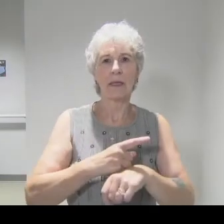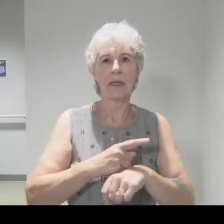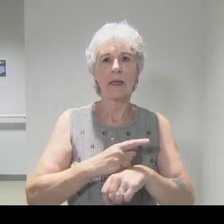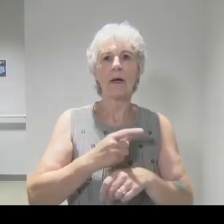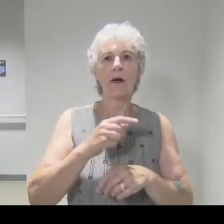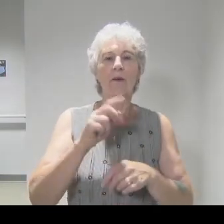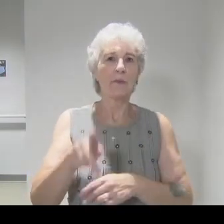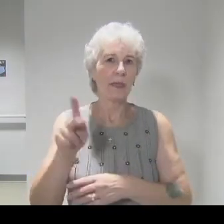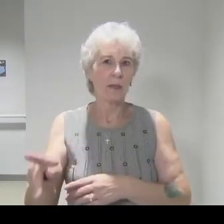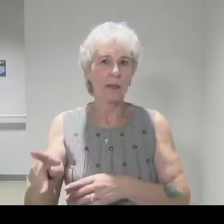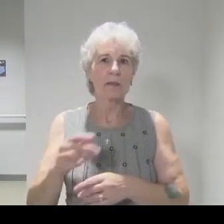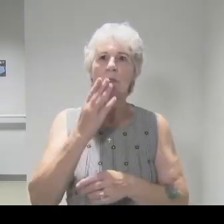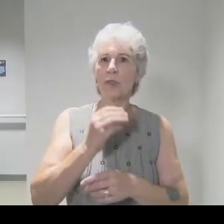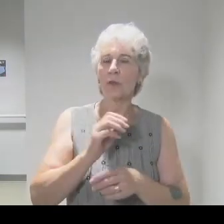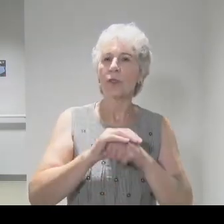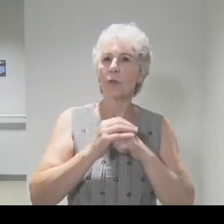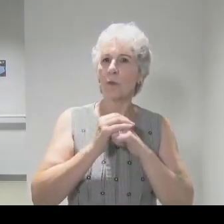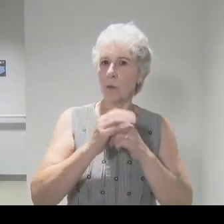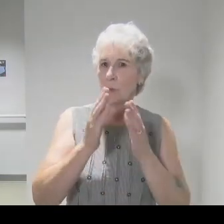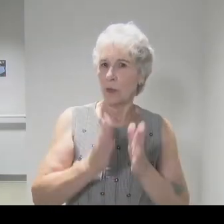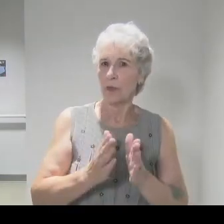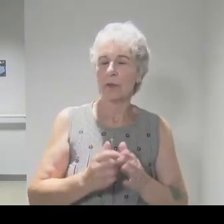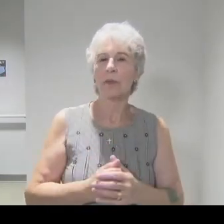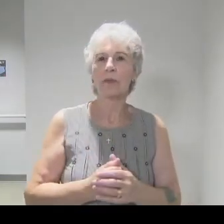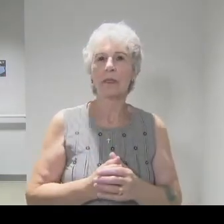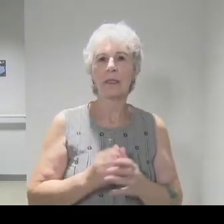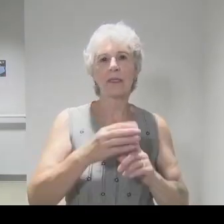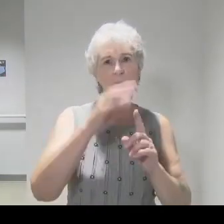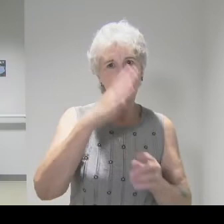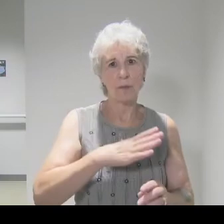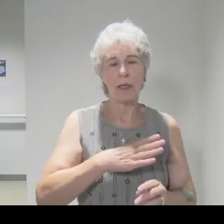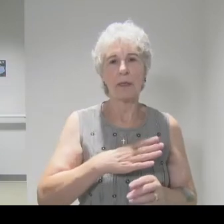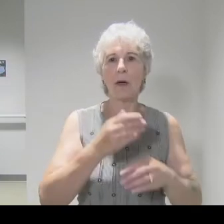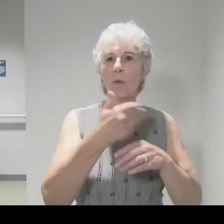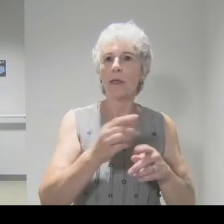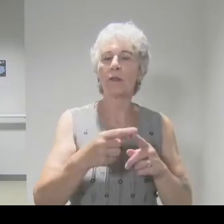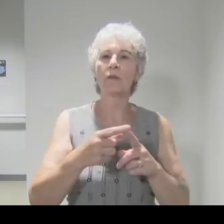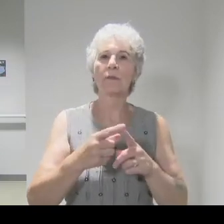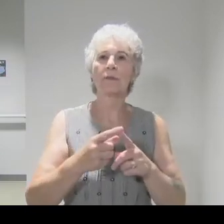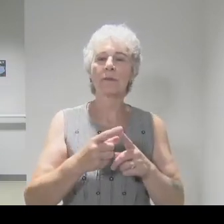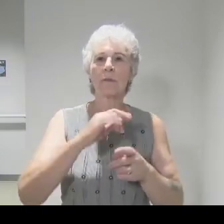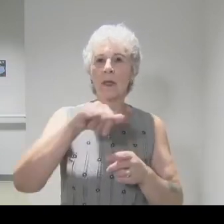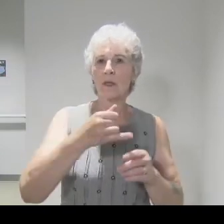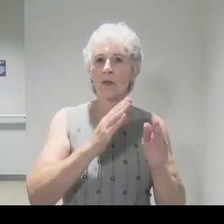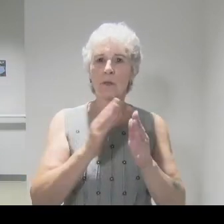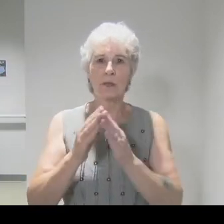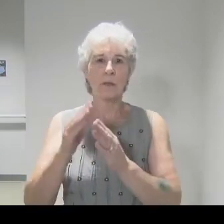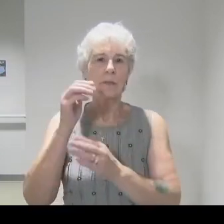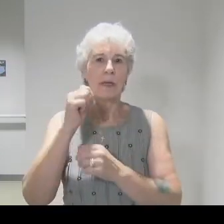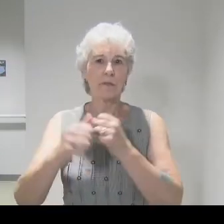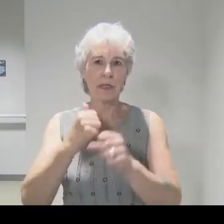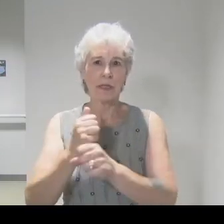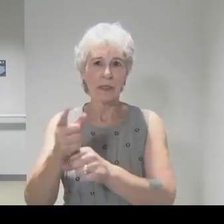2. You see, Jewish worshipers, especially men, went to Jerusalem every year for these